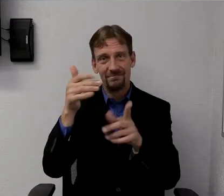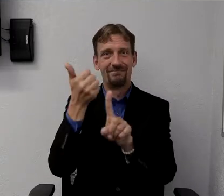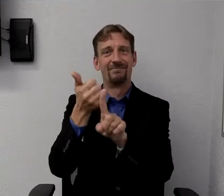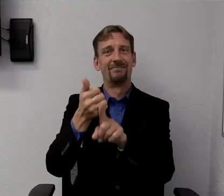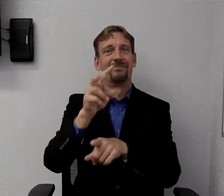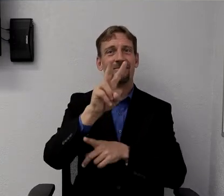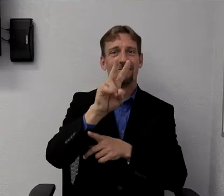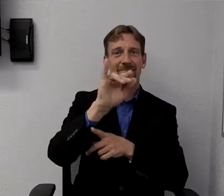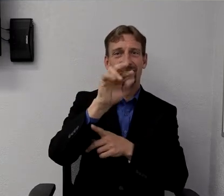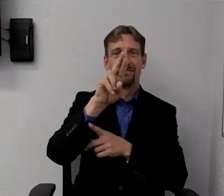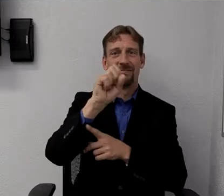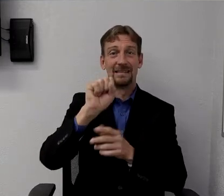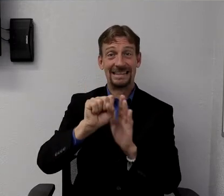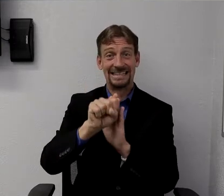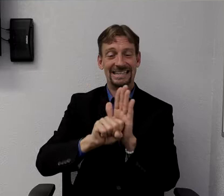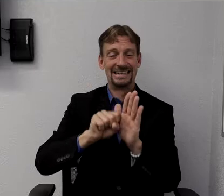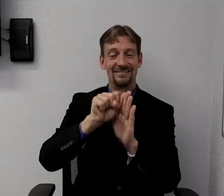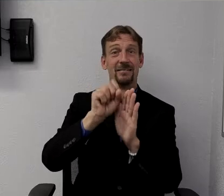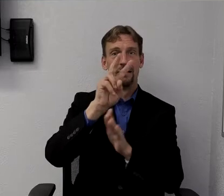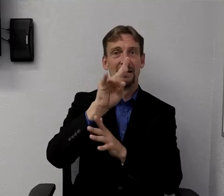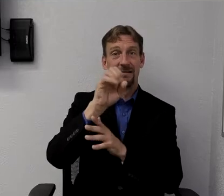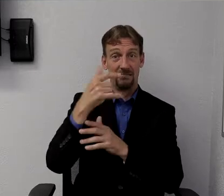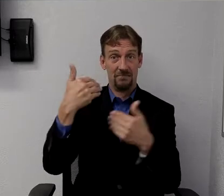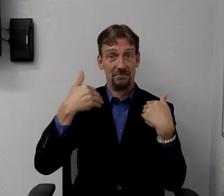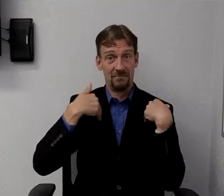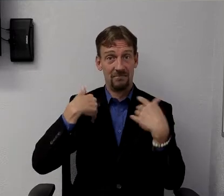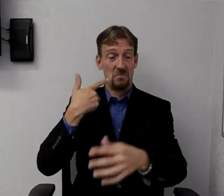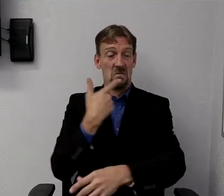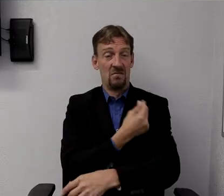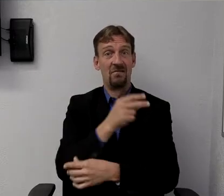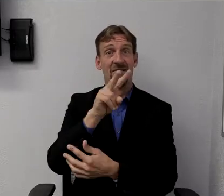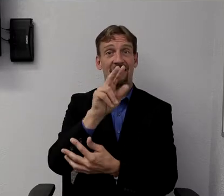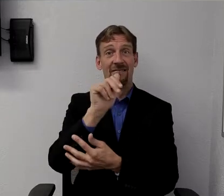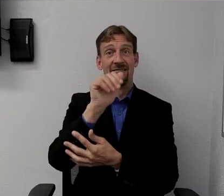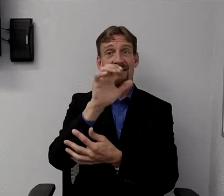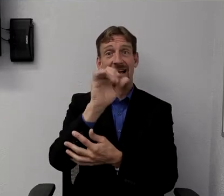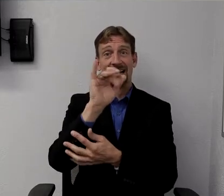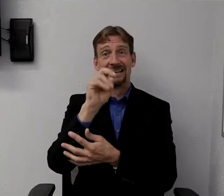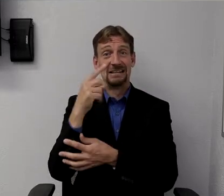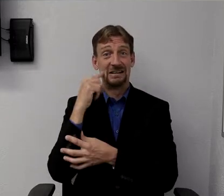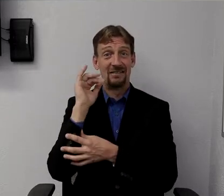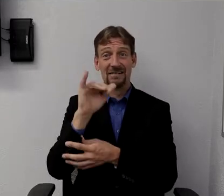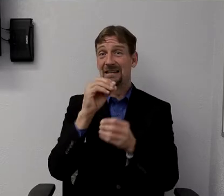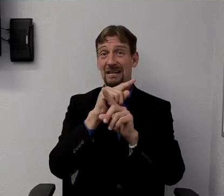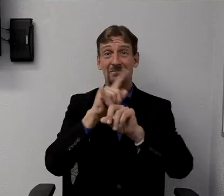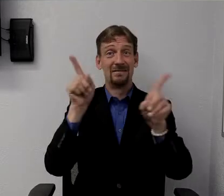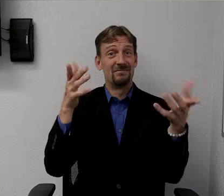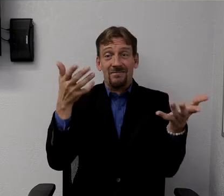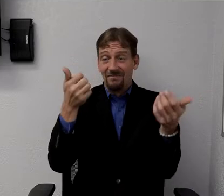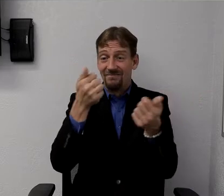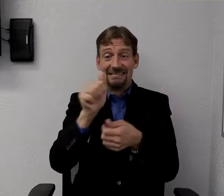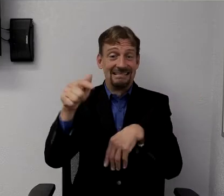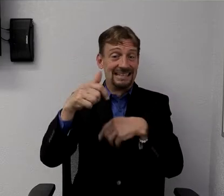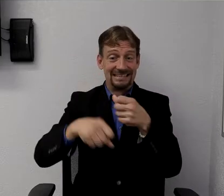It's a seasonal virus. There is a vaccination for it, but in any given year, it's probably